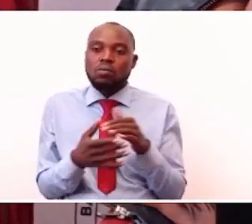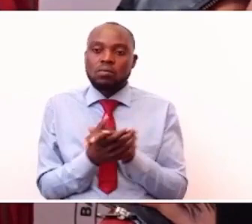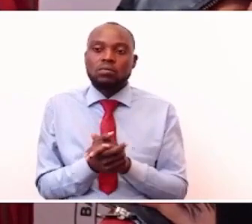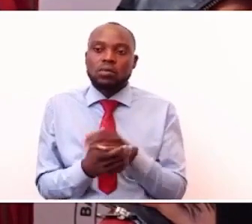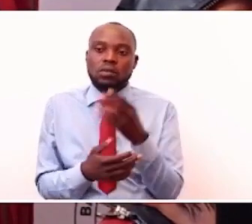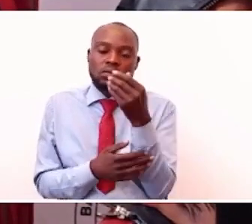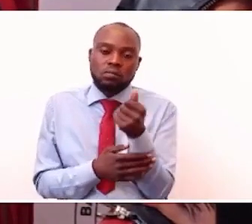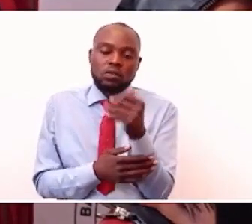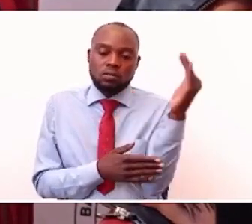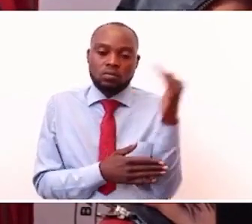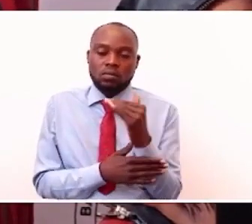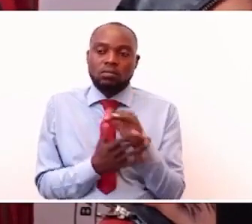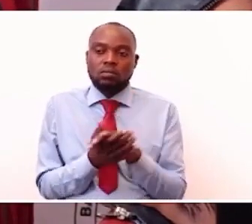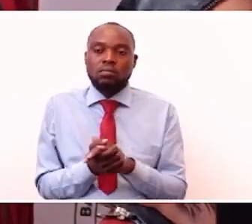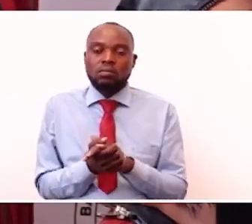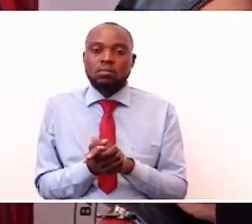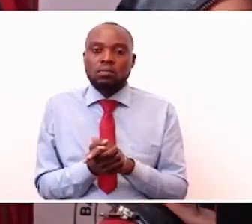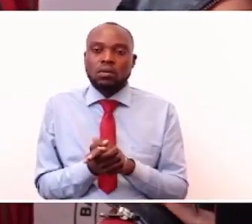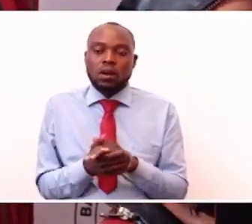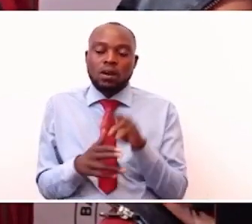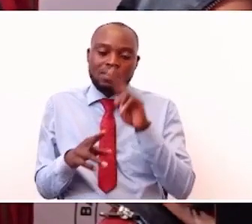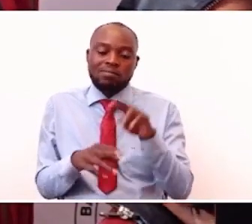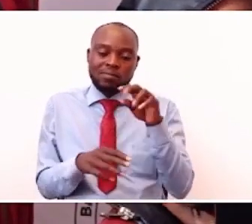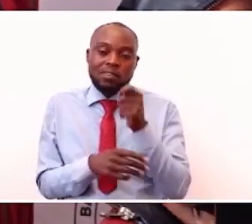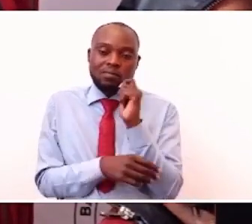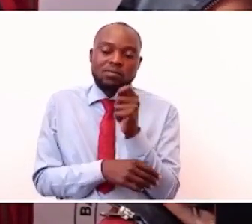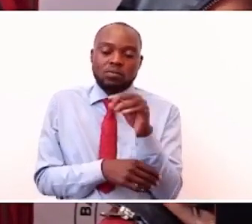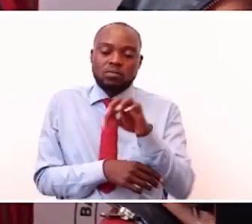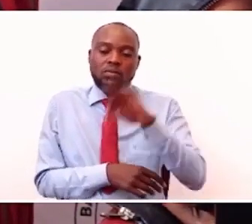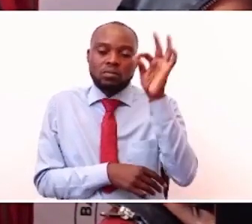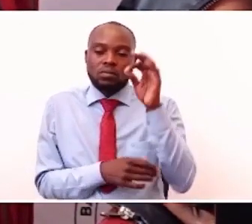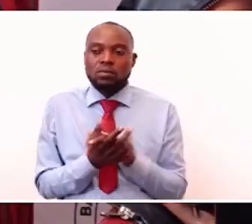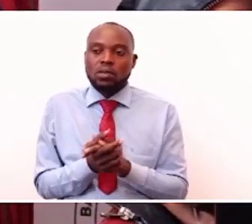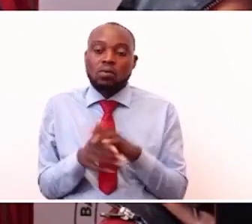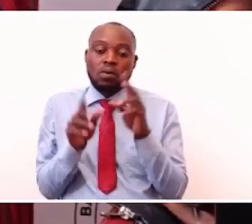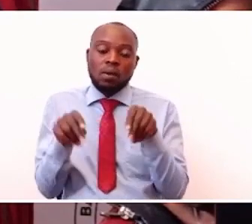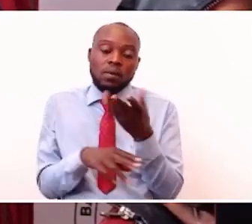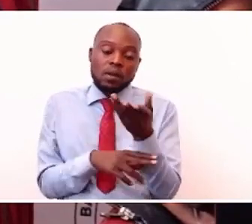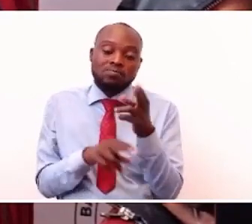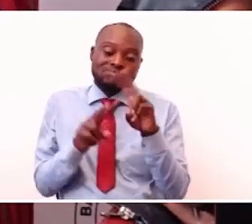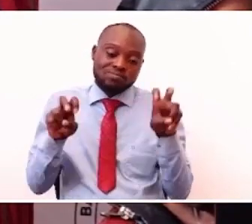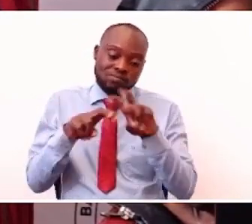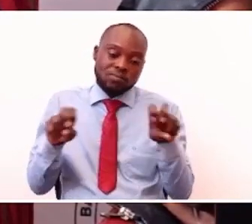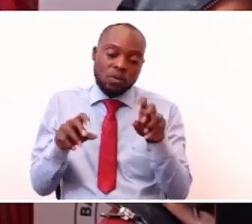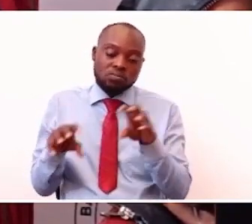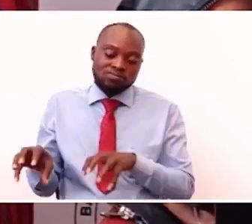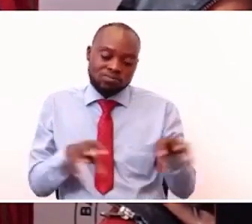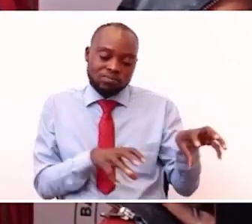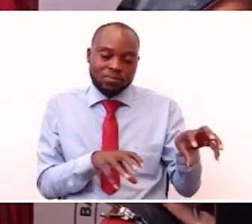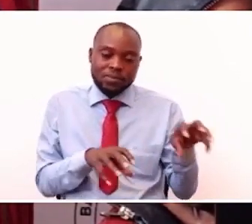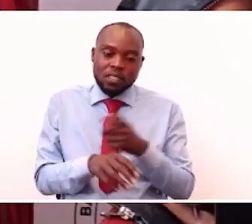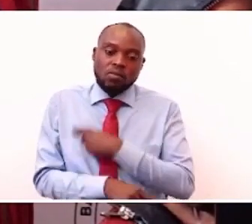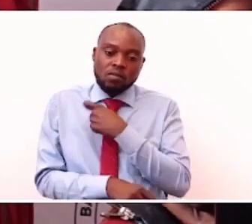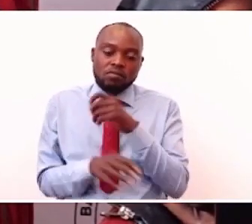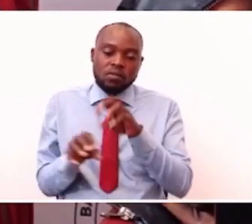cryptocurrencies have become the weapon of choice for those that are seeking to shift their profits away